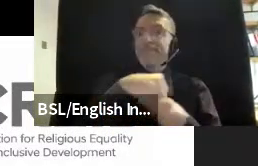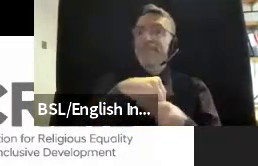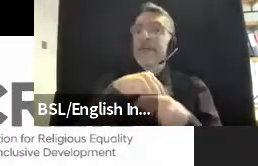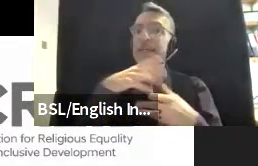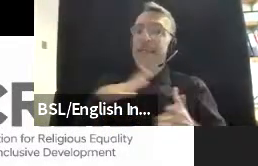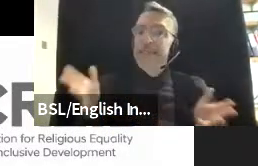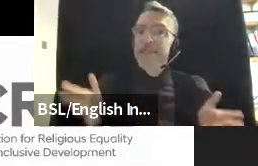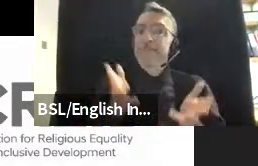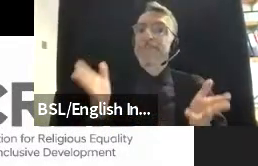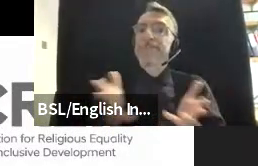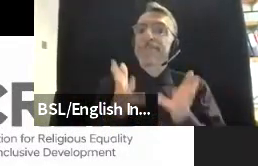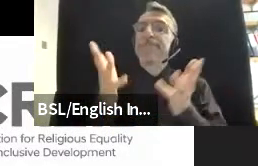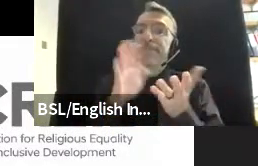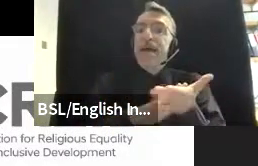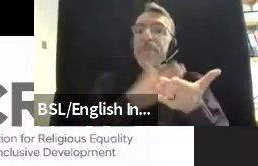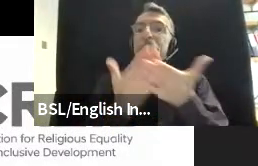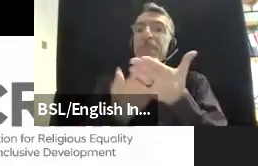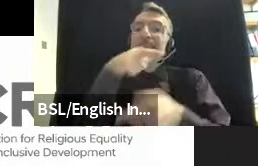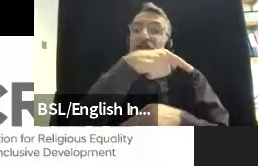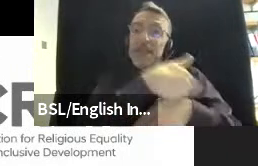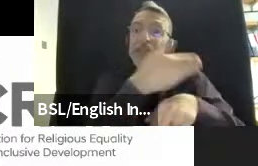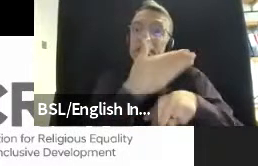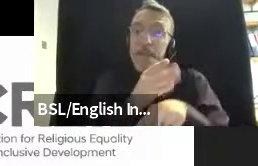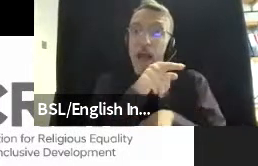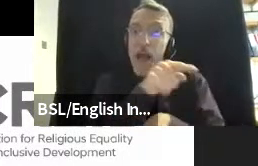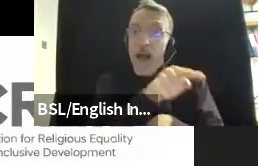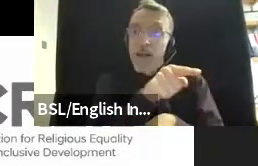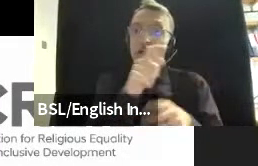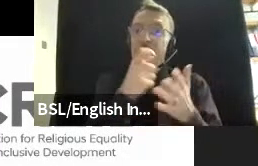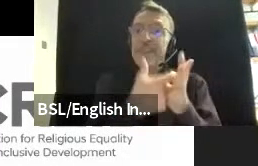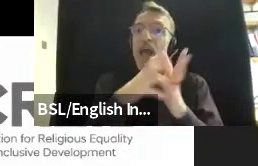promote ratification and implementation of the CRPD